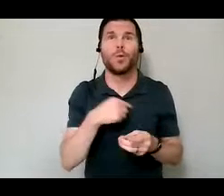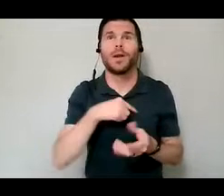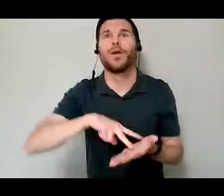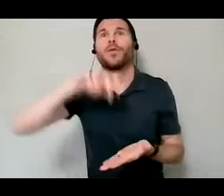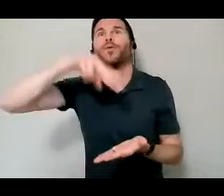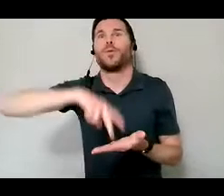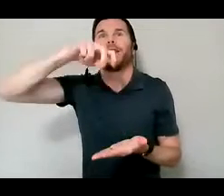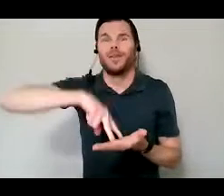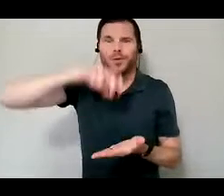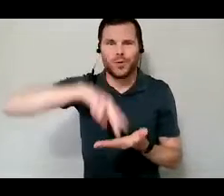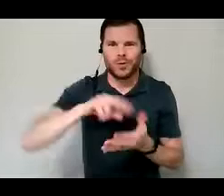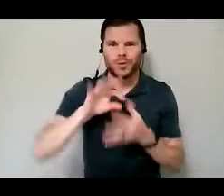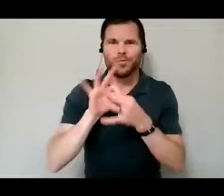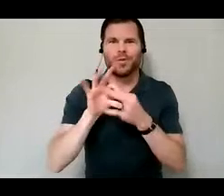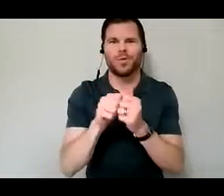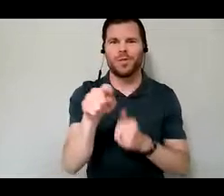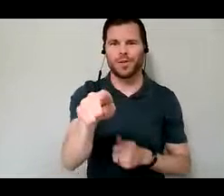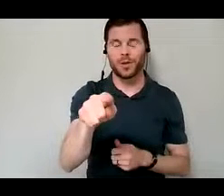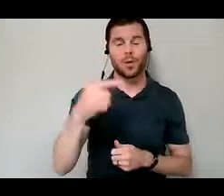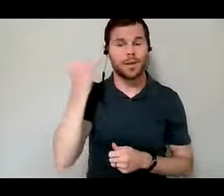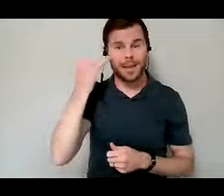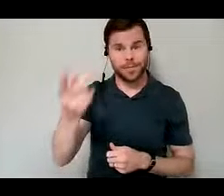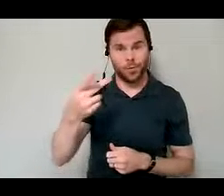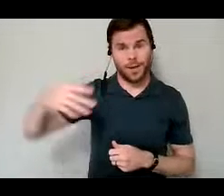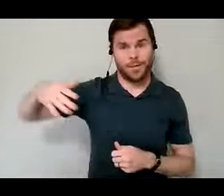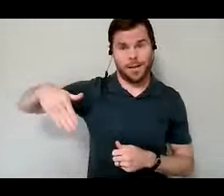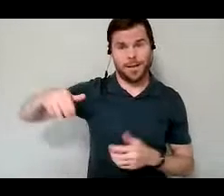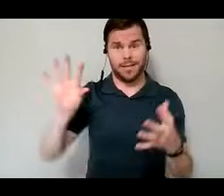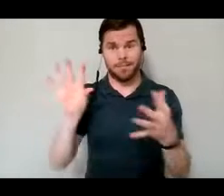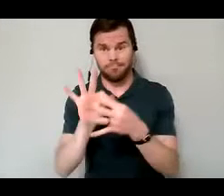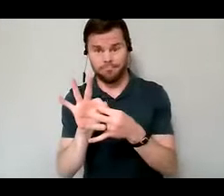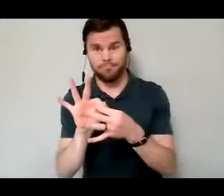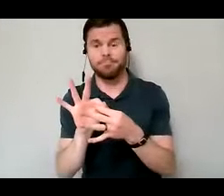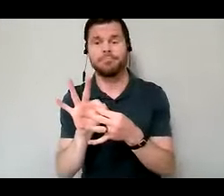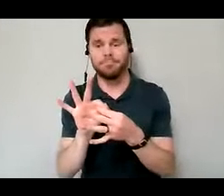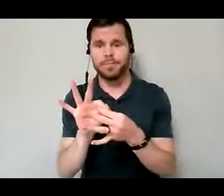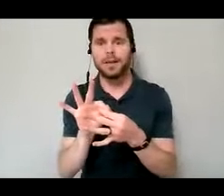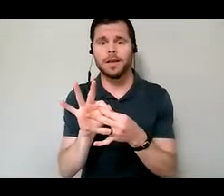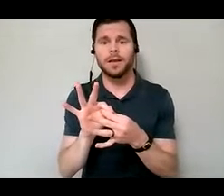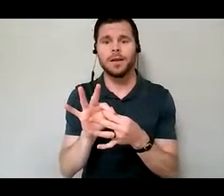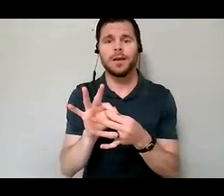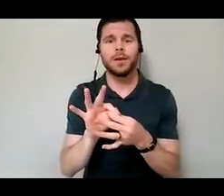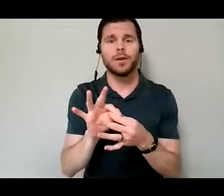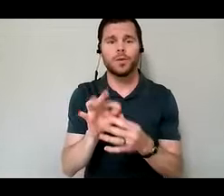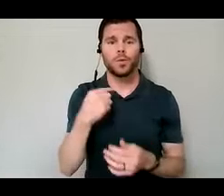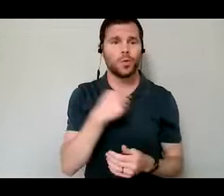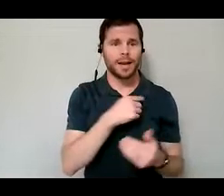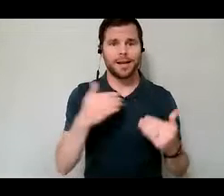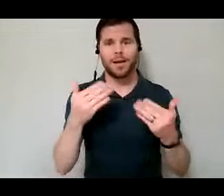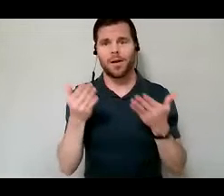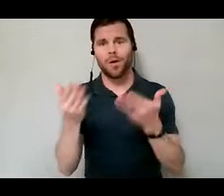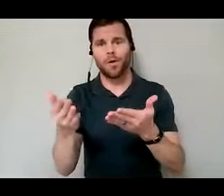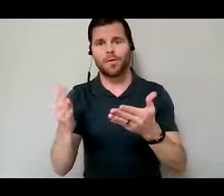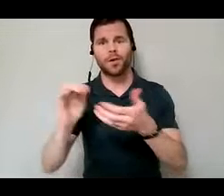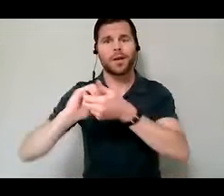you. If I haven't had a chance to talk with you, one of the counselors that's out there, we do collaborative work and kind of a training of